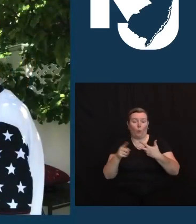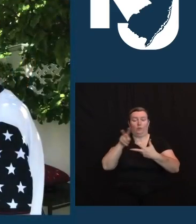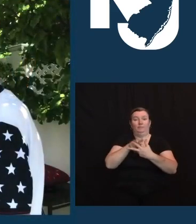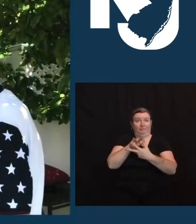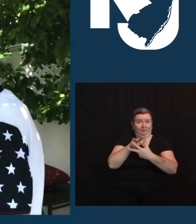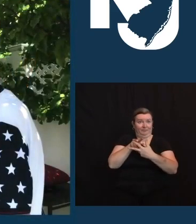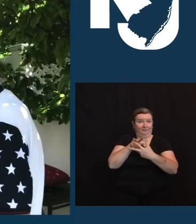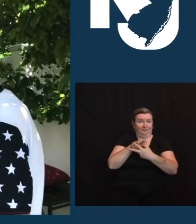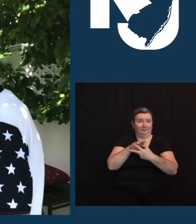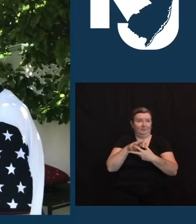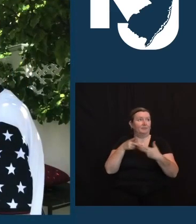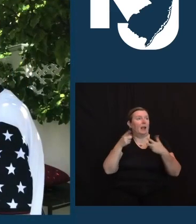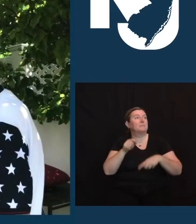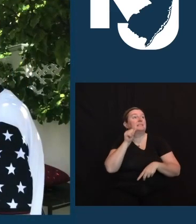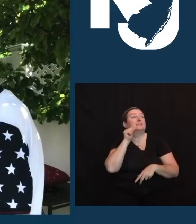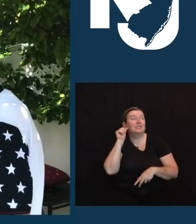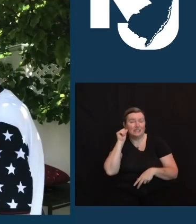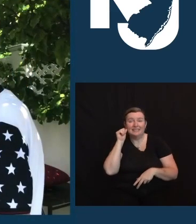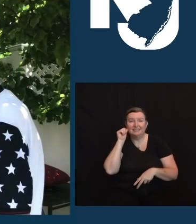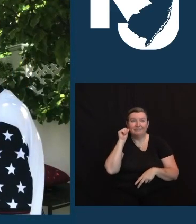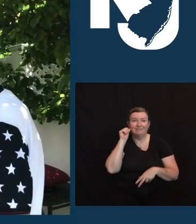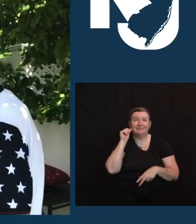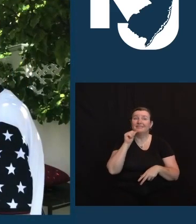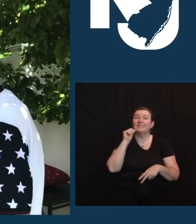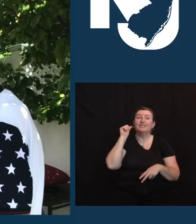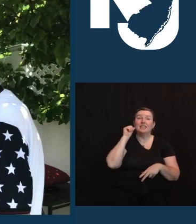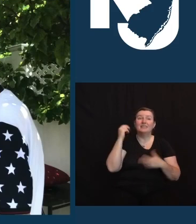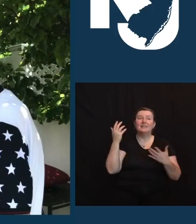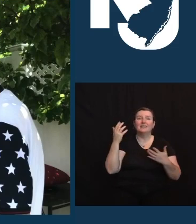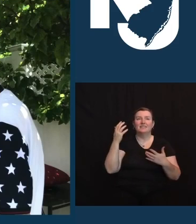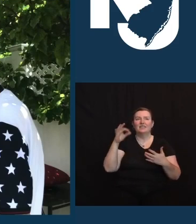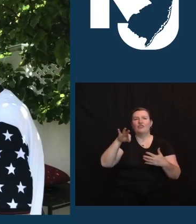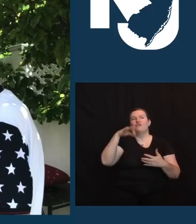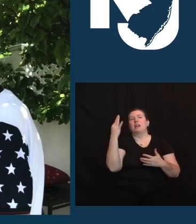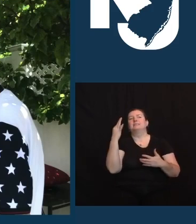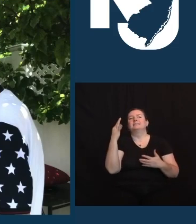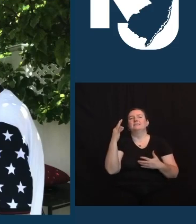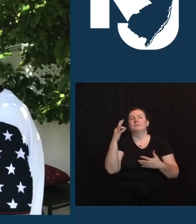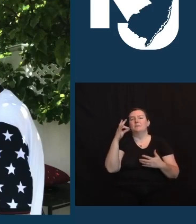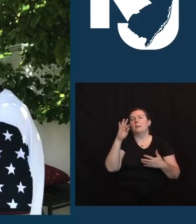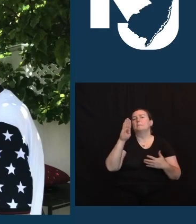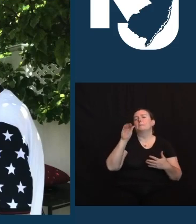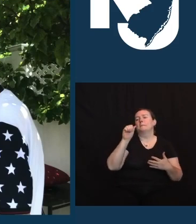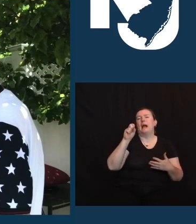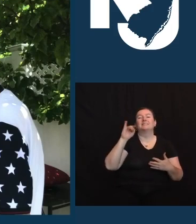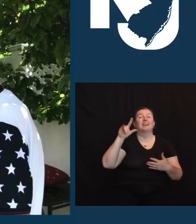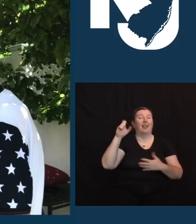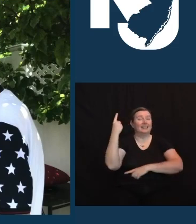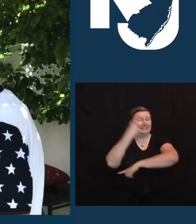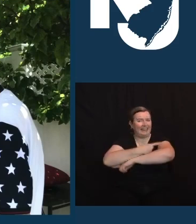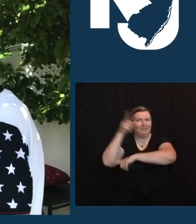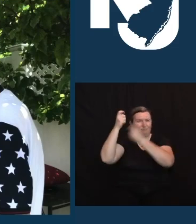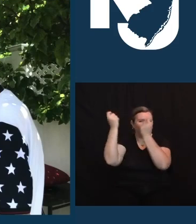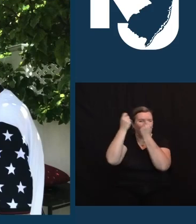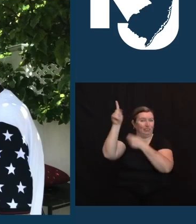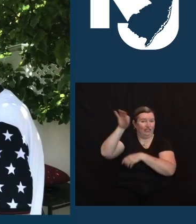happened yesterday. So yesterday was Bastille Day. It was also Sheila Oliver's birthday. Happy belated birthday, Sheila